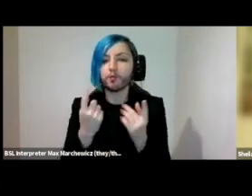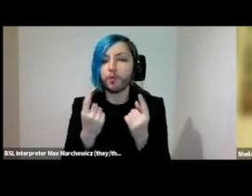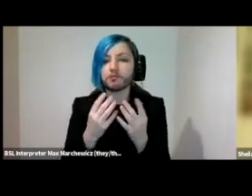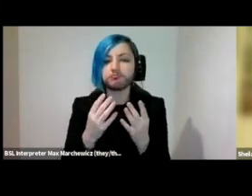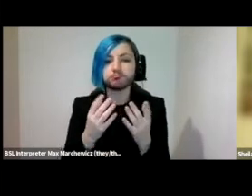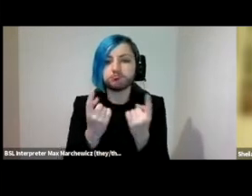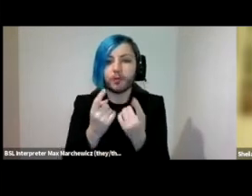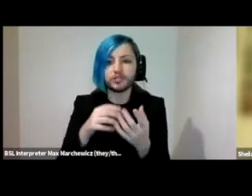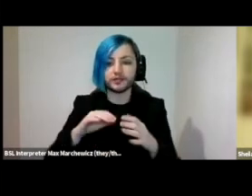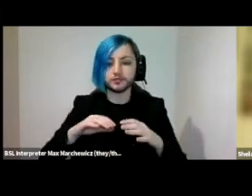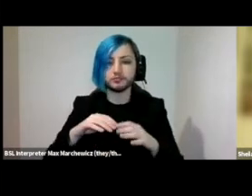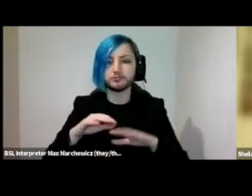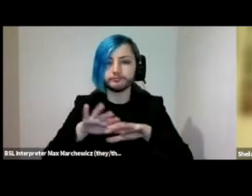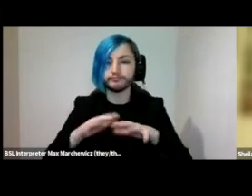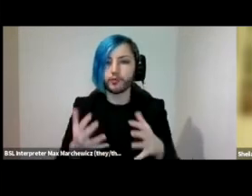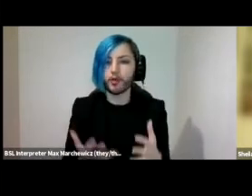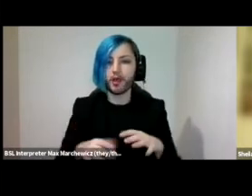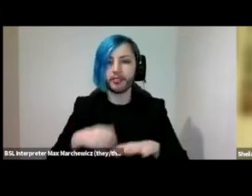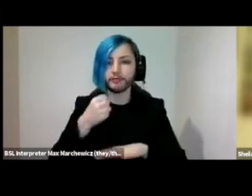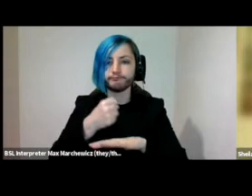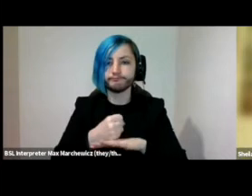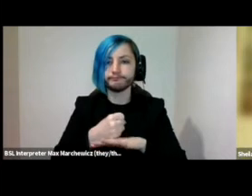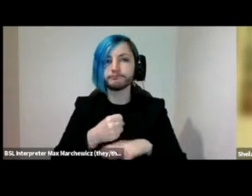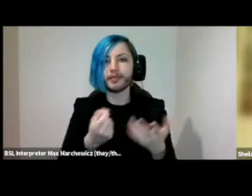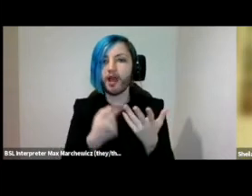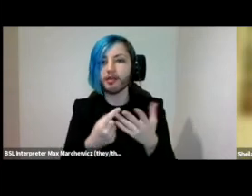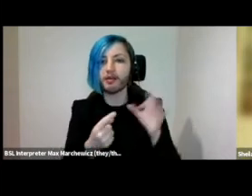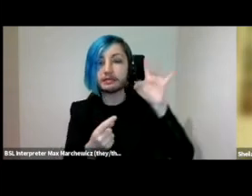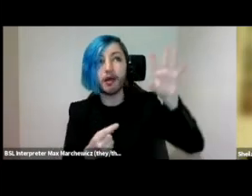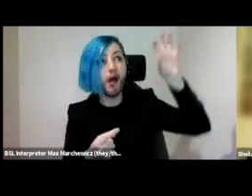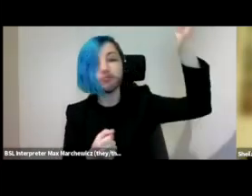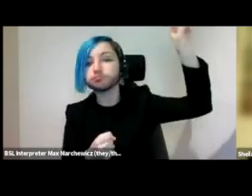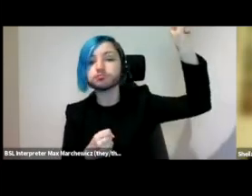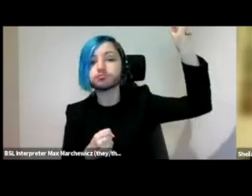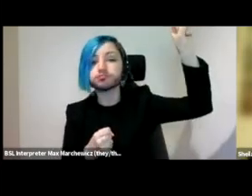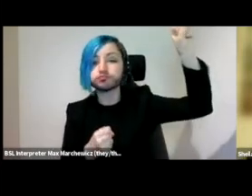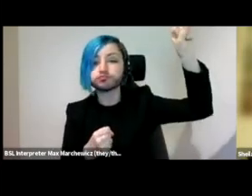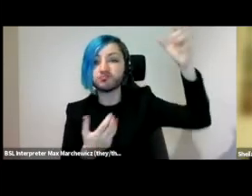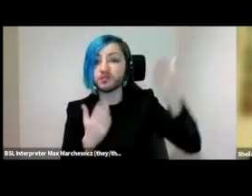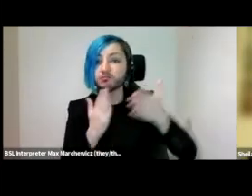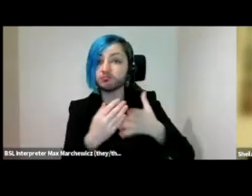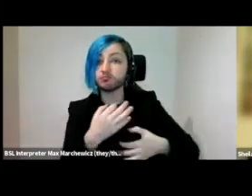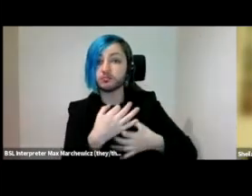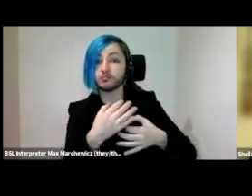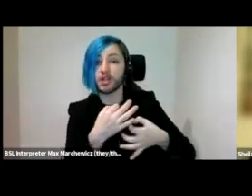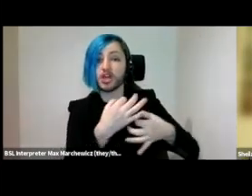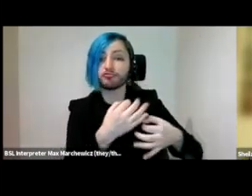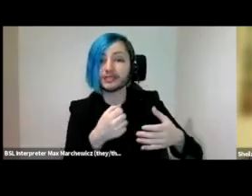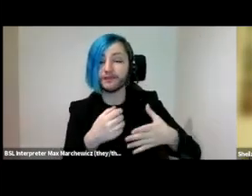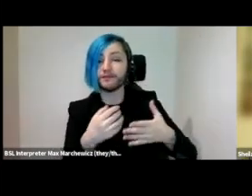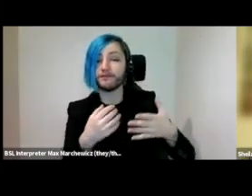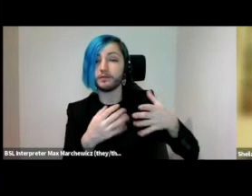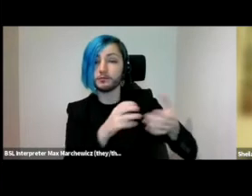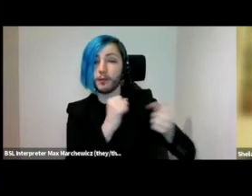the other side of the universe, in principle there's an attractive force. If the separation of that star and the Earth